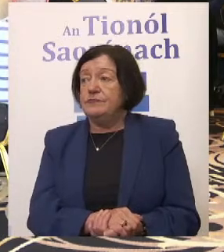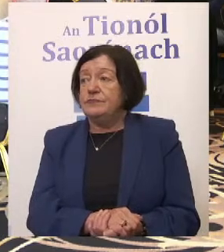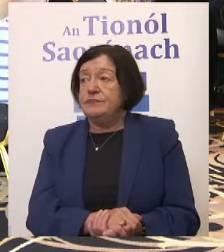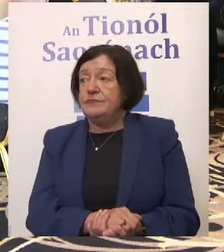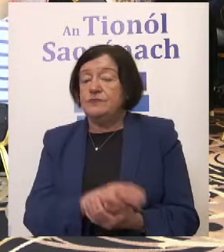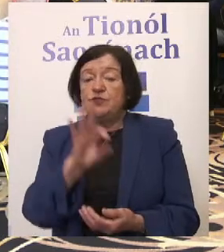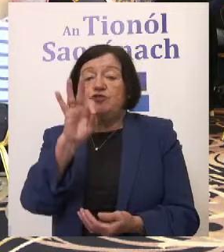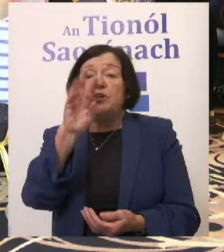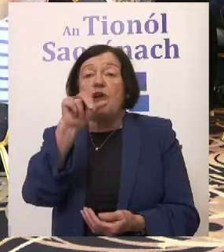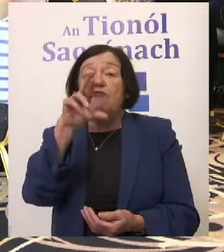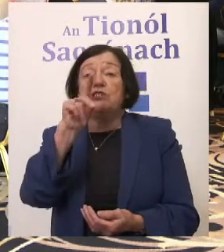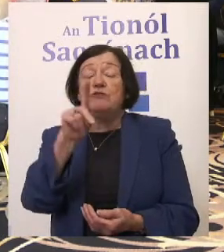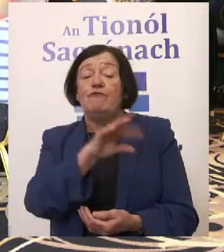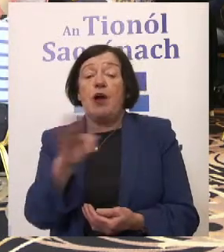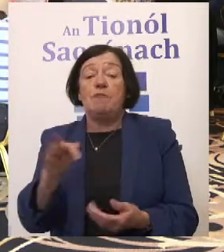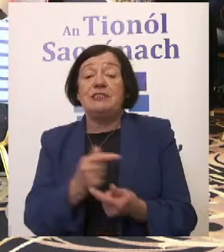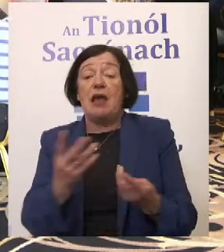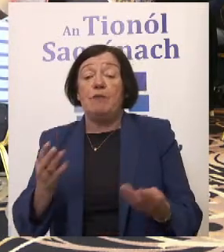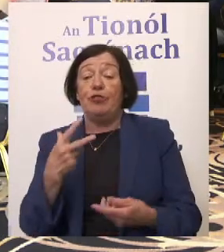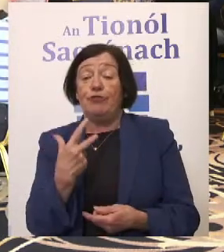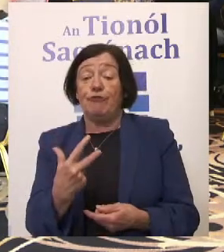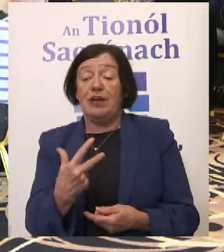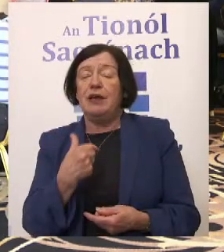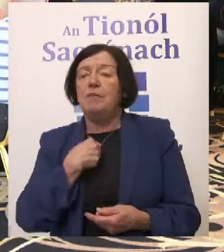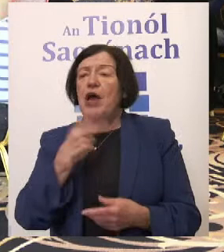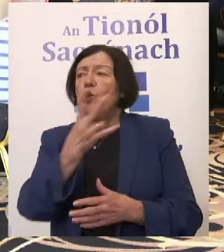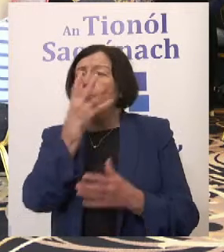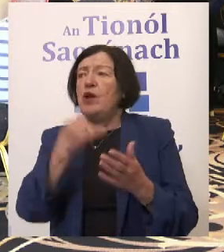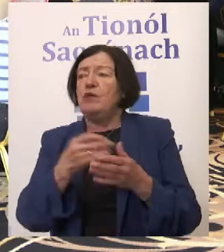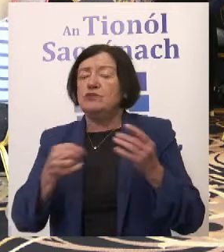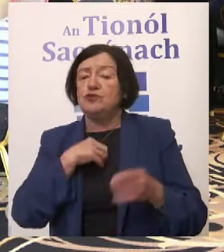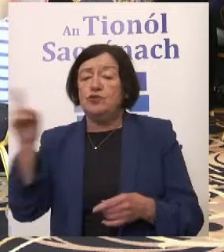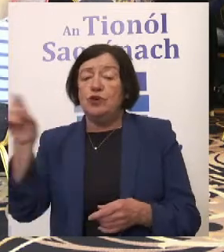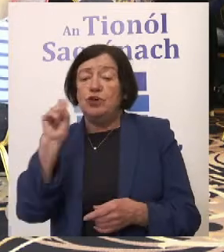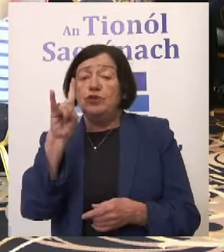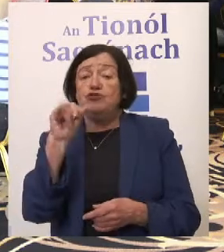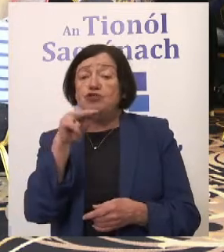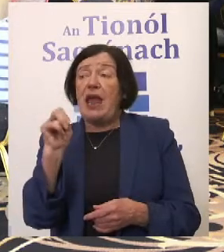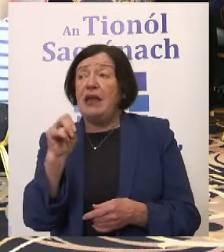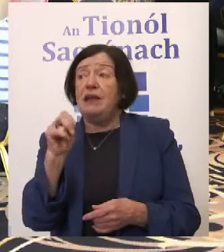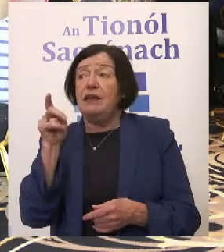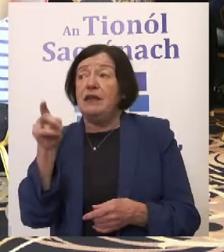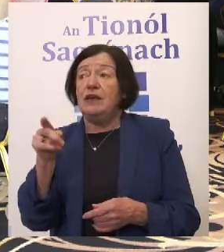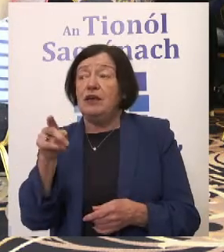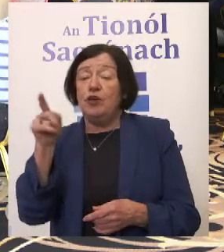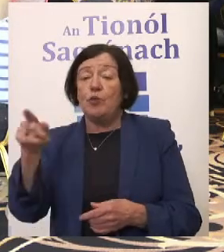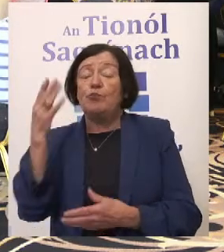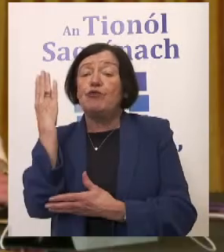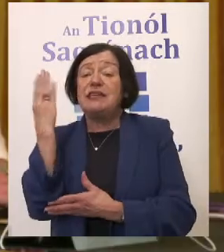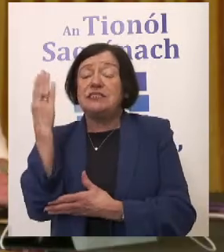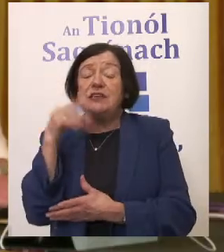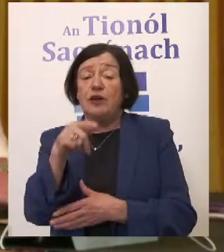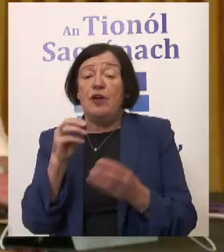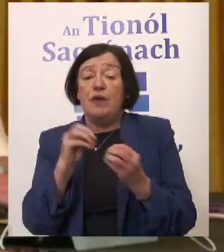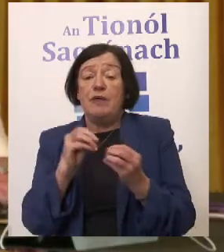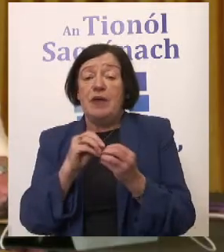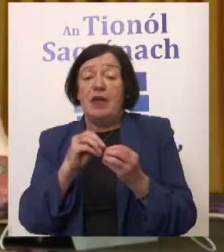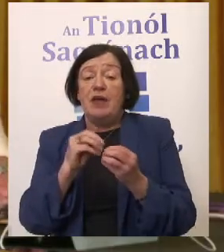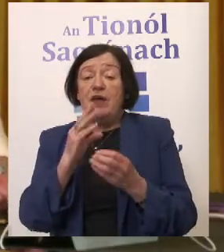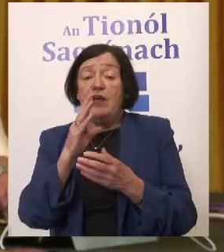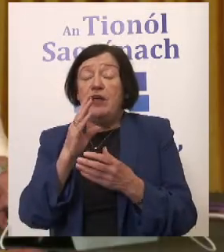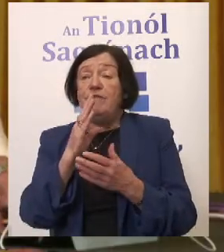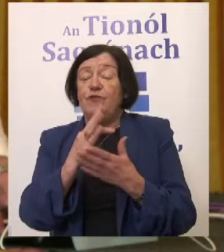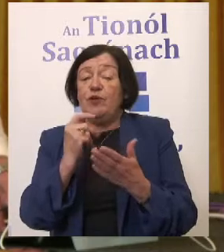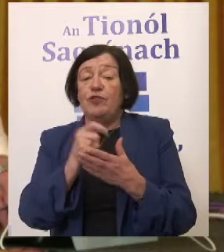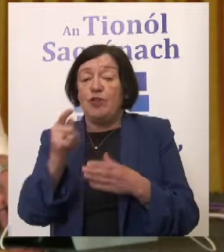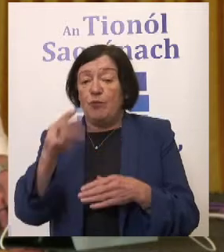As Jared from table 3. Our question goes to Shane. Shane, in your presentation, you mentioned on a couple of